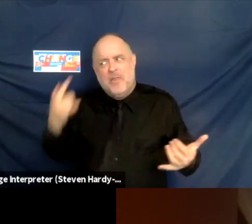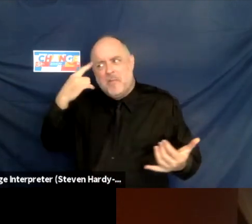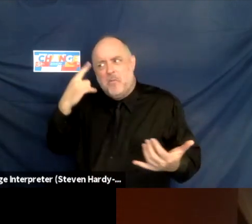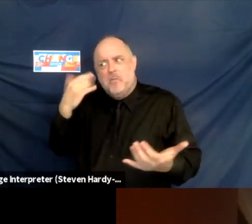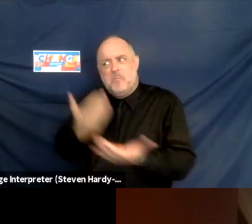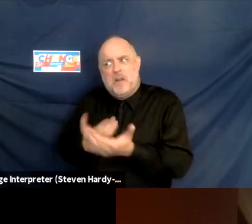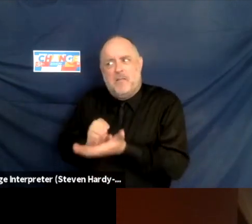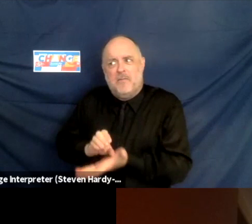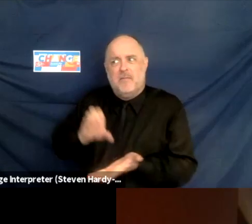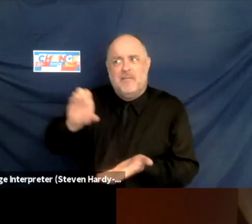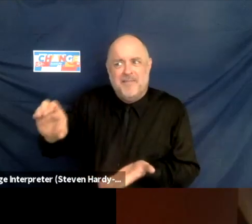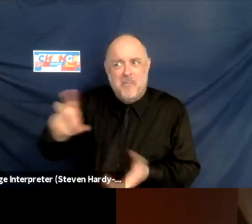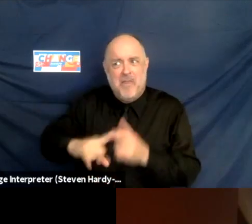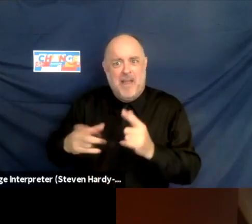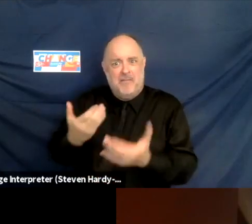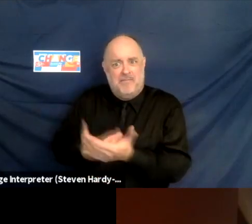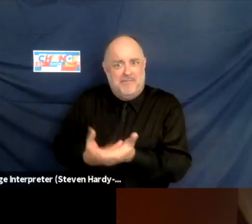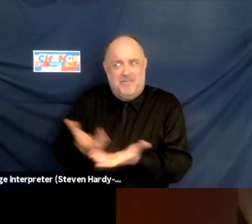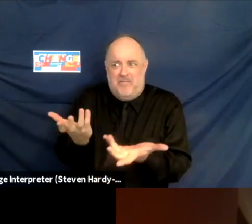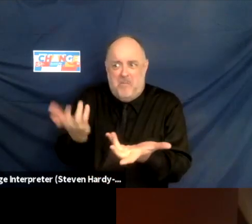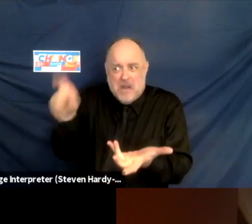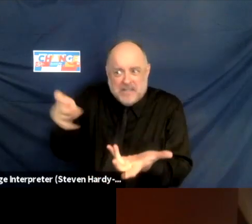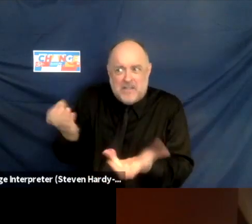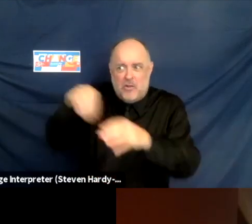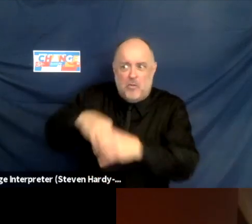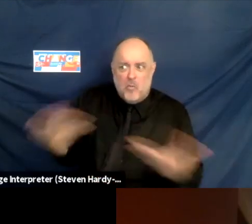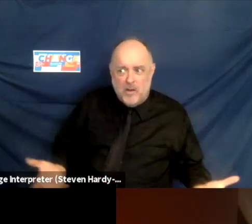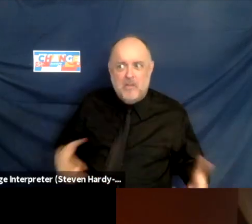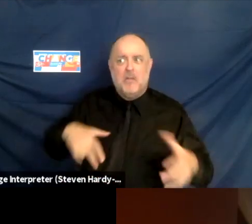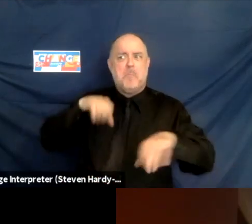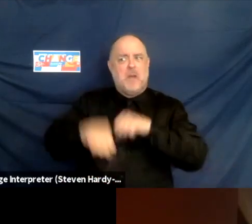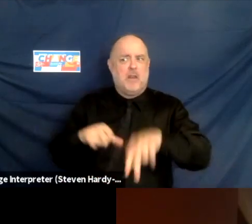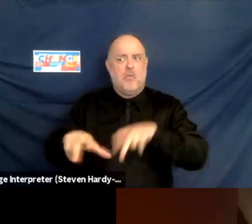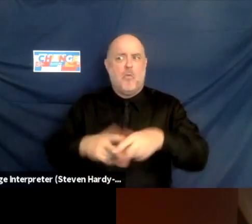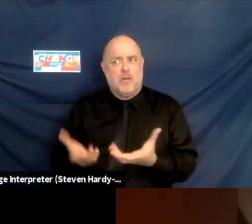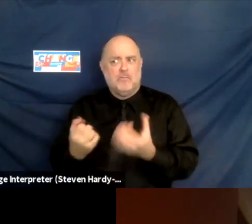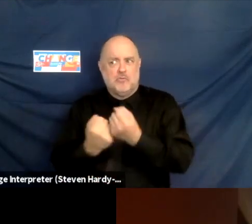infrastructure, but that investment needs to include biking and walking infrastructure as well.